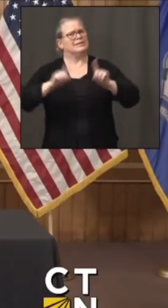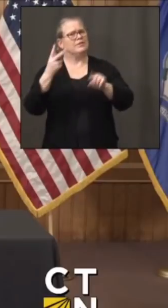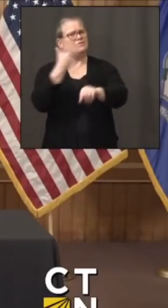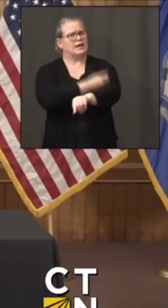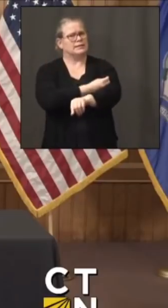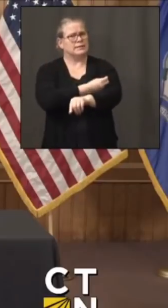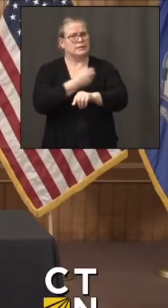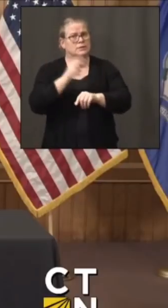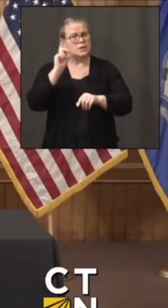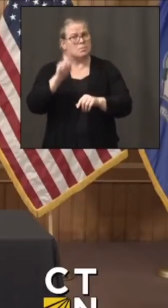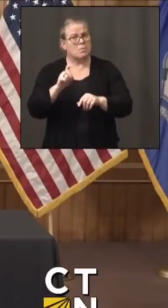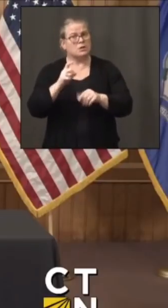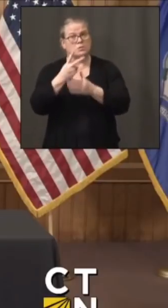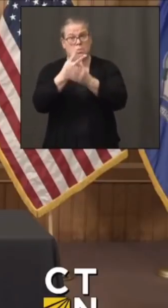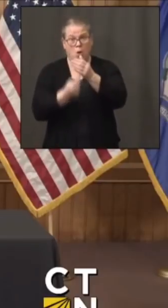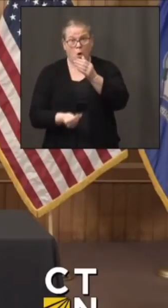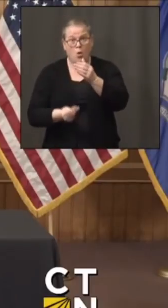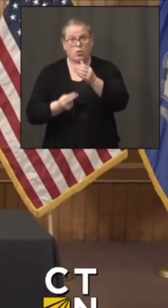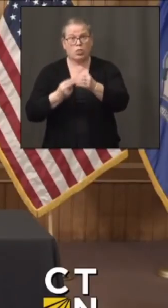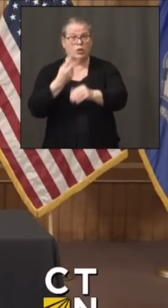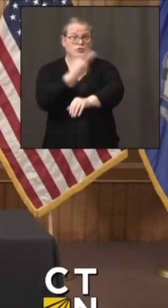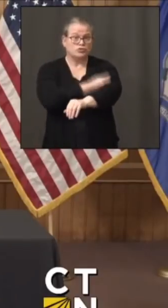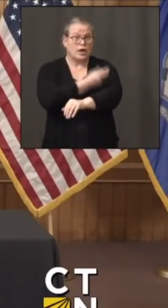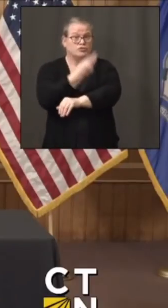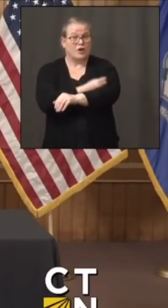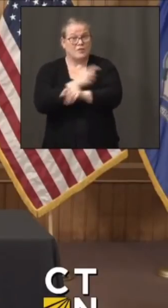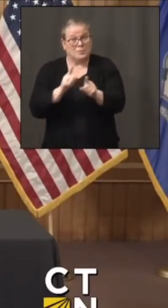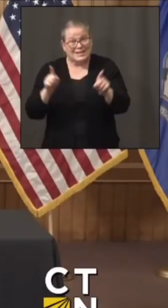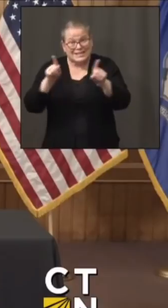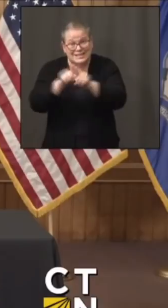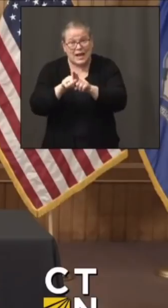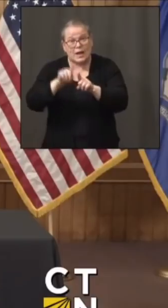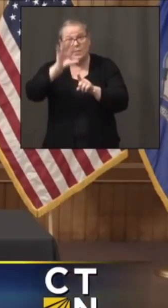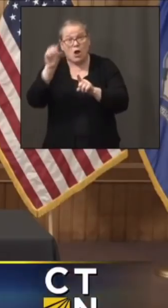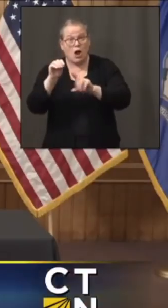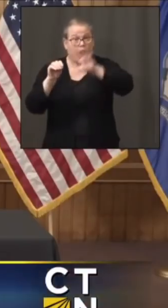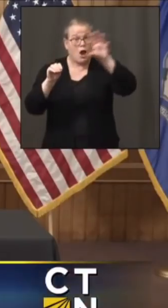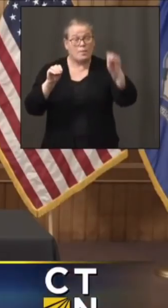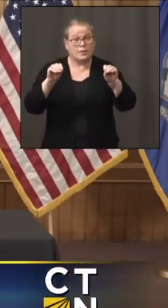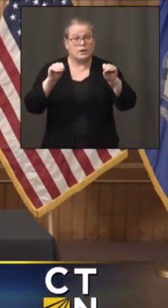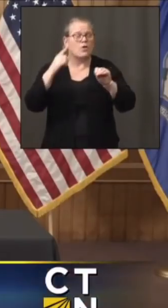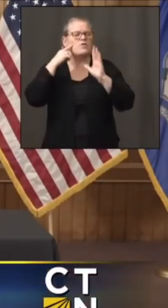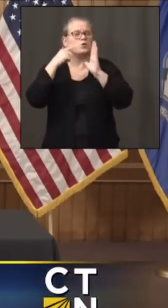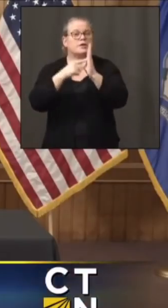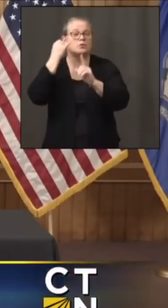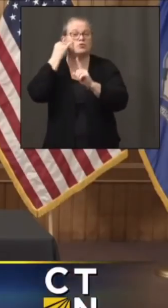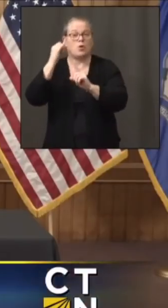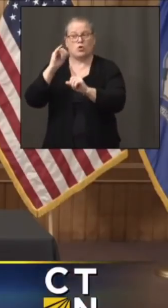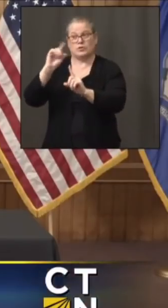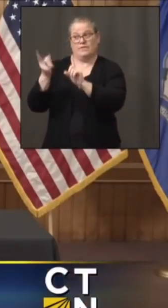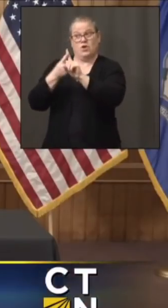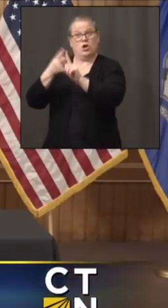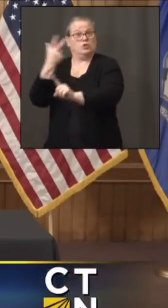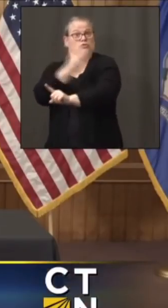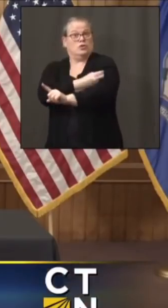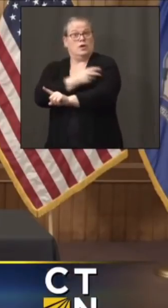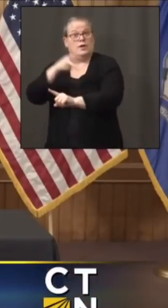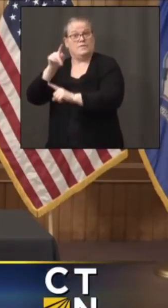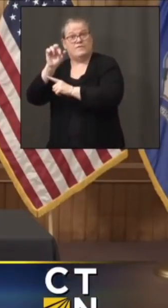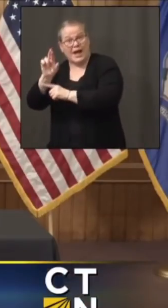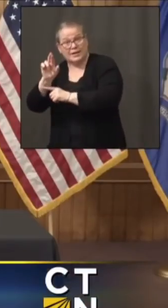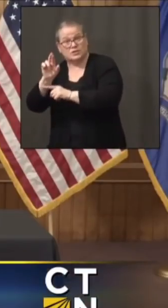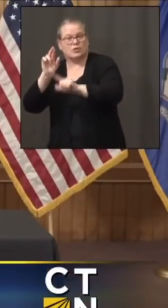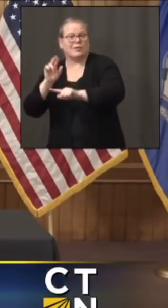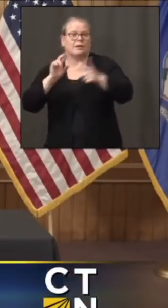get both doses from the same drug manufacturer, or like, what if someone were to get, dose 1 from Pfizer and 2 from Moderna? Can you do that,